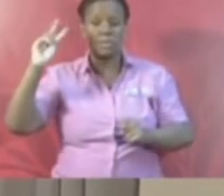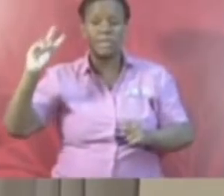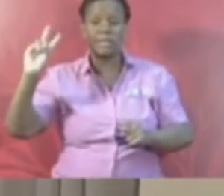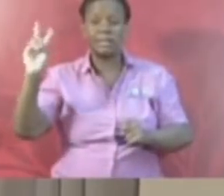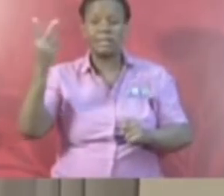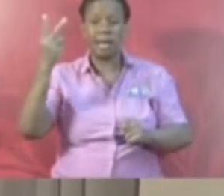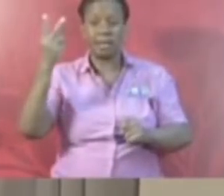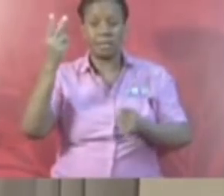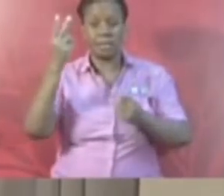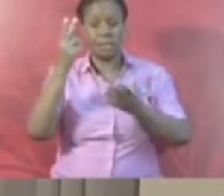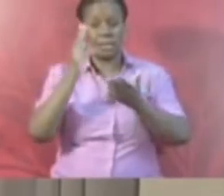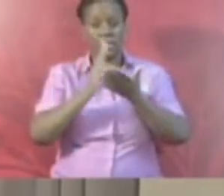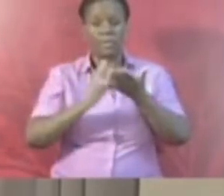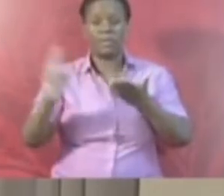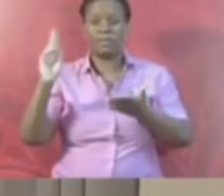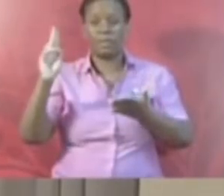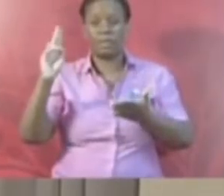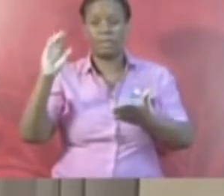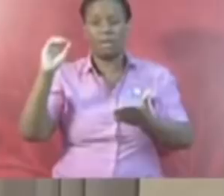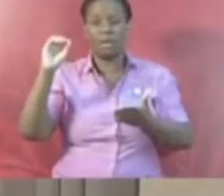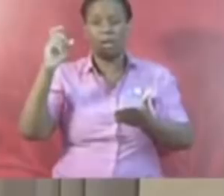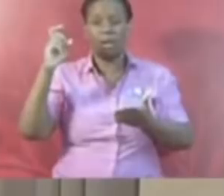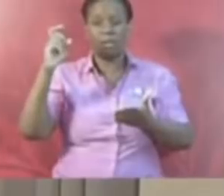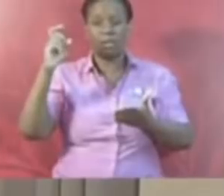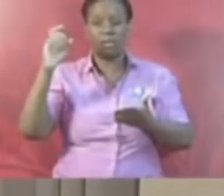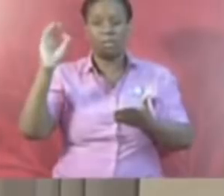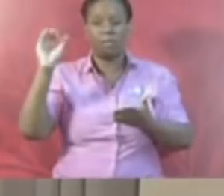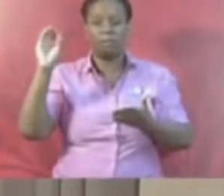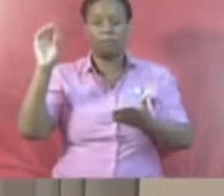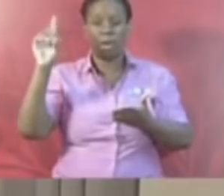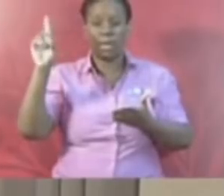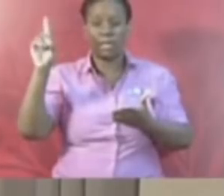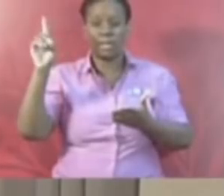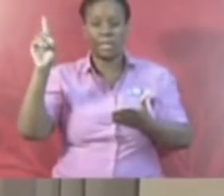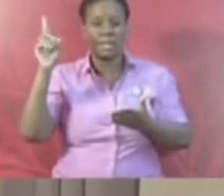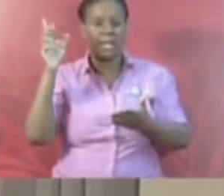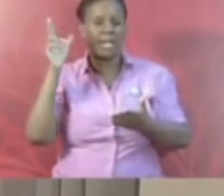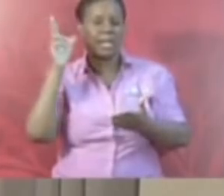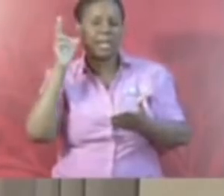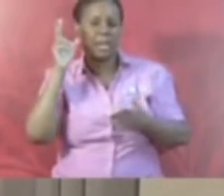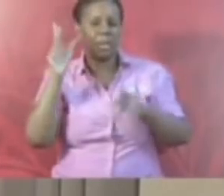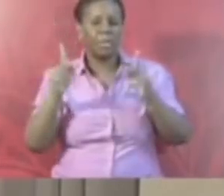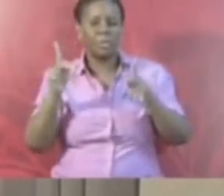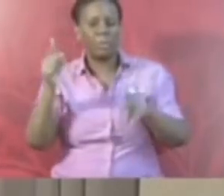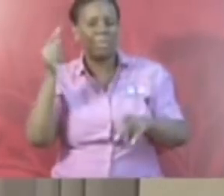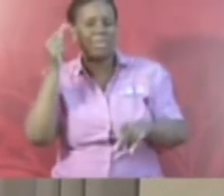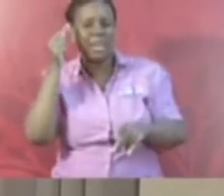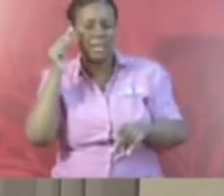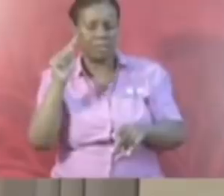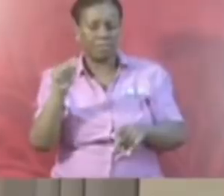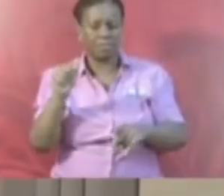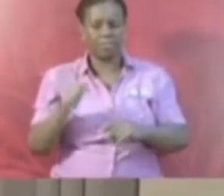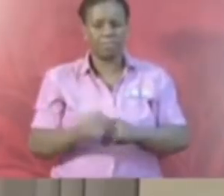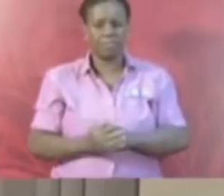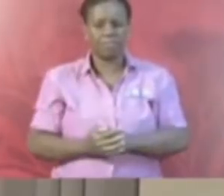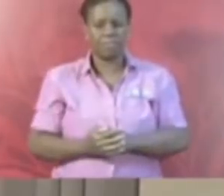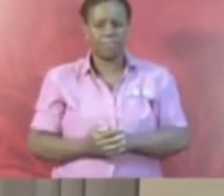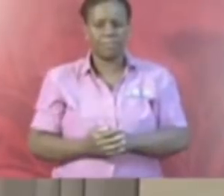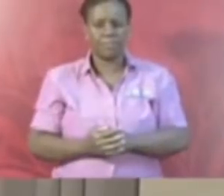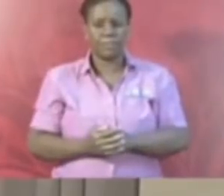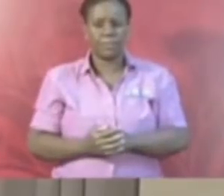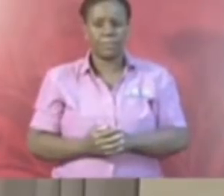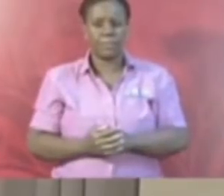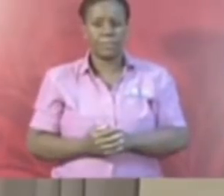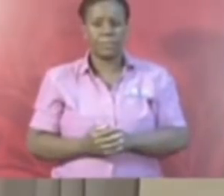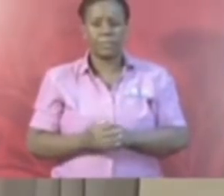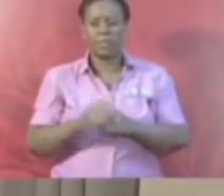Oxford, and I was asked at this forum what I thought about it, and I must get that clip, Candice. My exact words